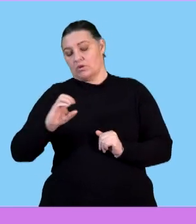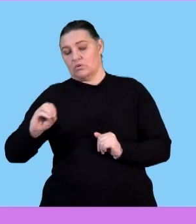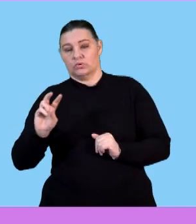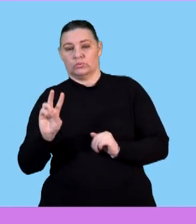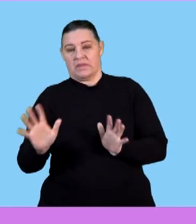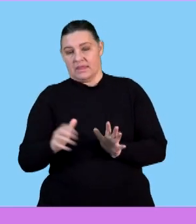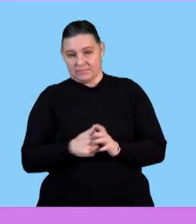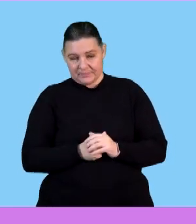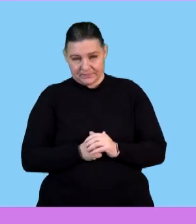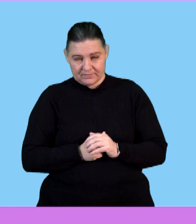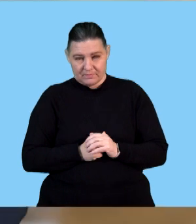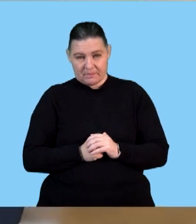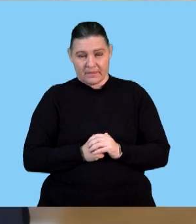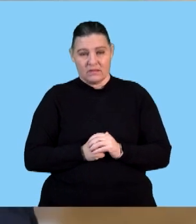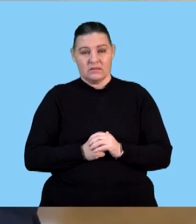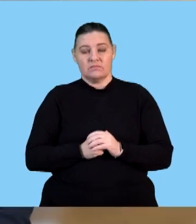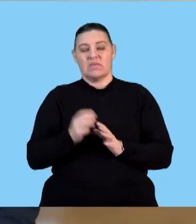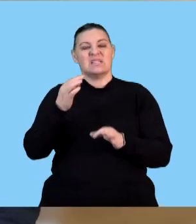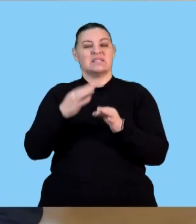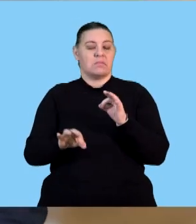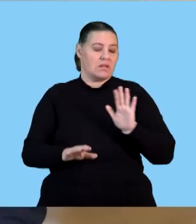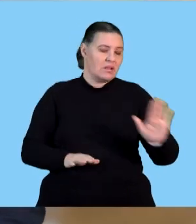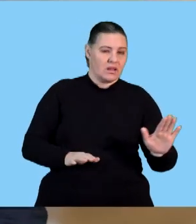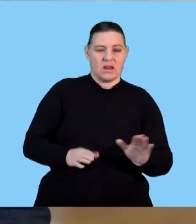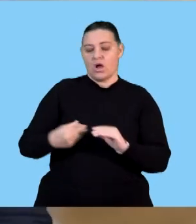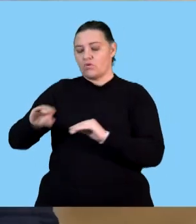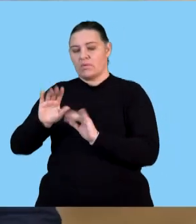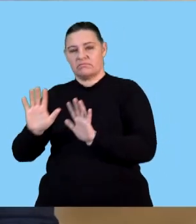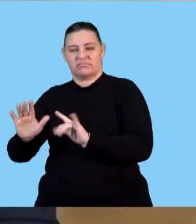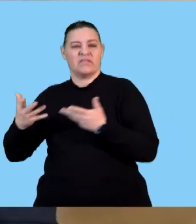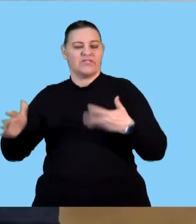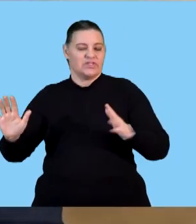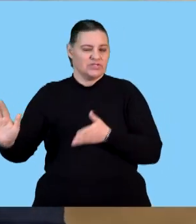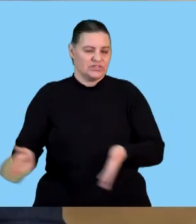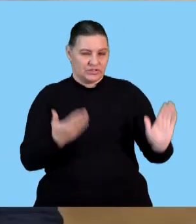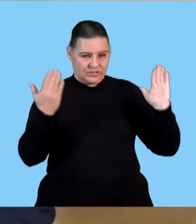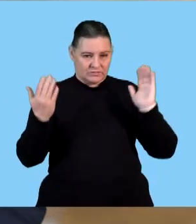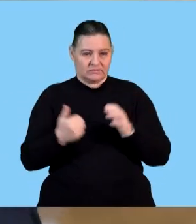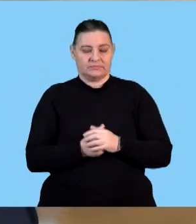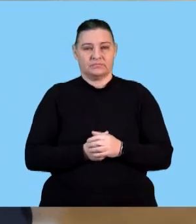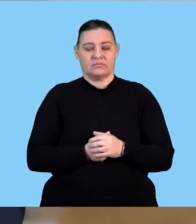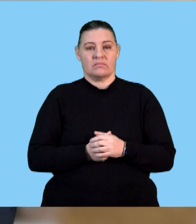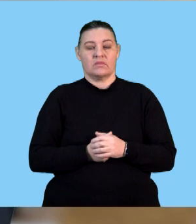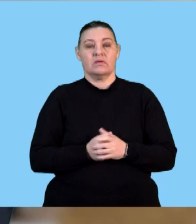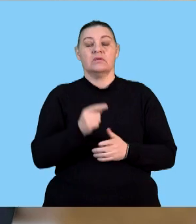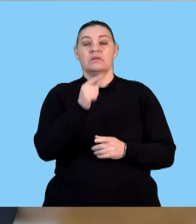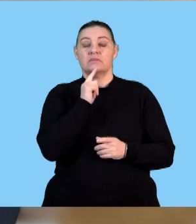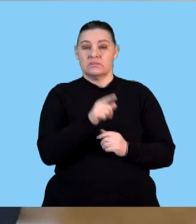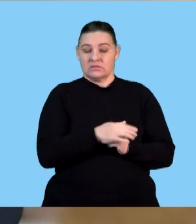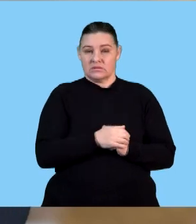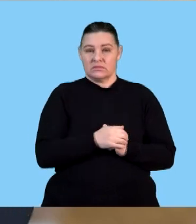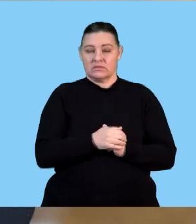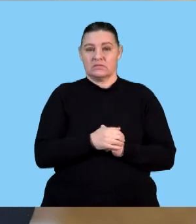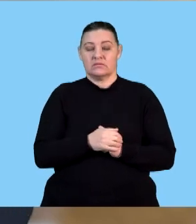places because it's money. Nice work. Simple interest, compound interest in the bag. Let's move along. According to